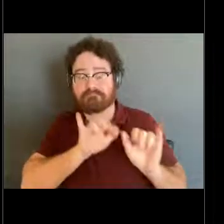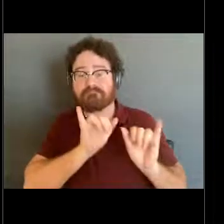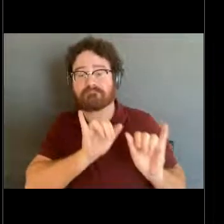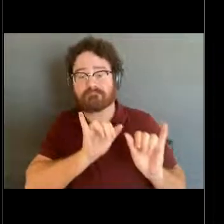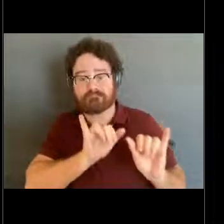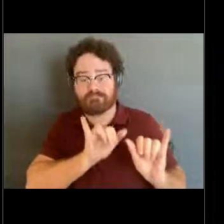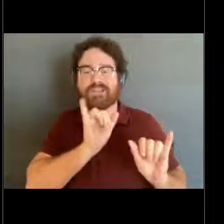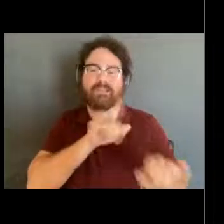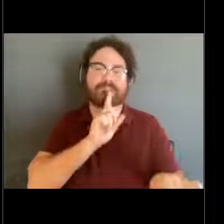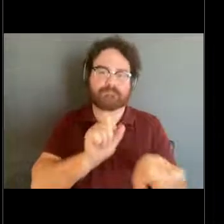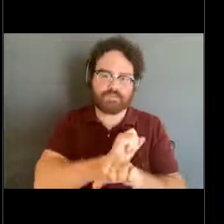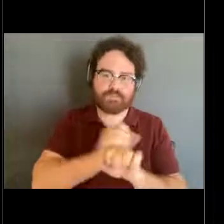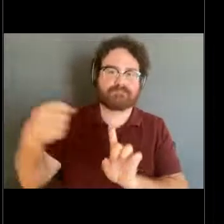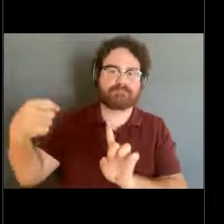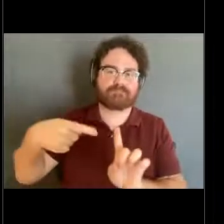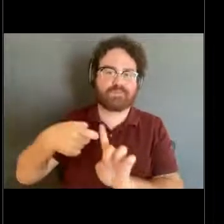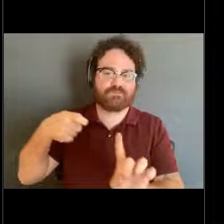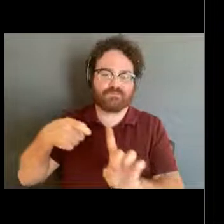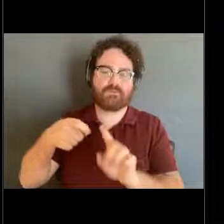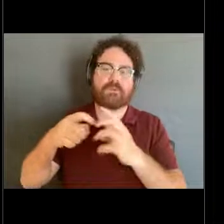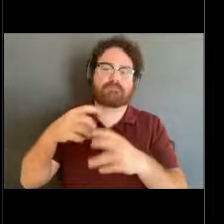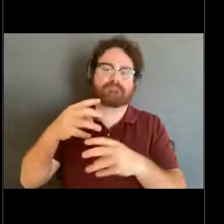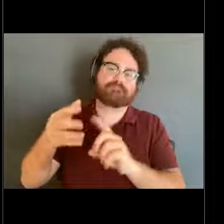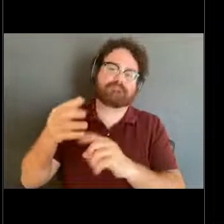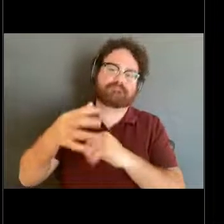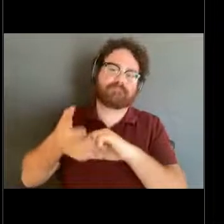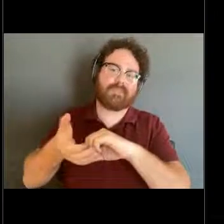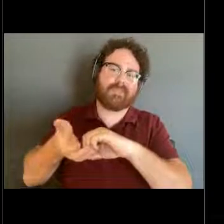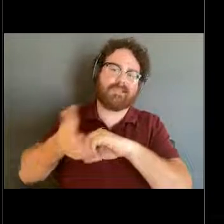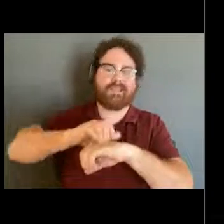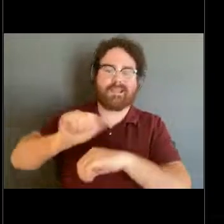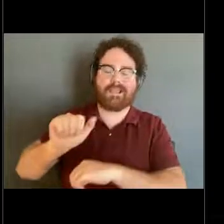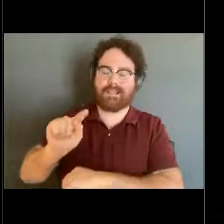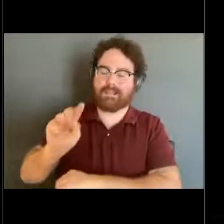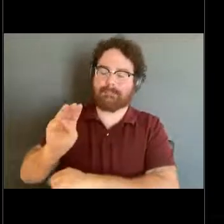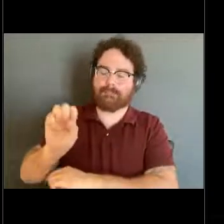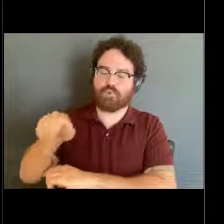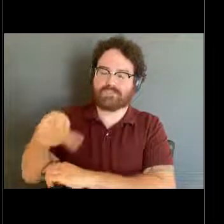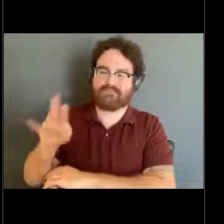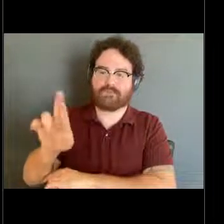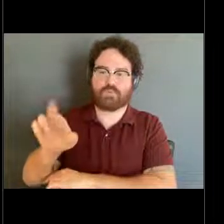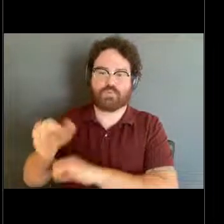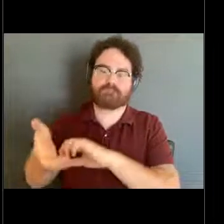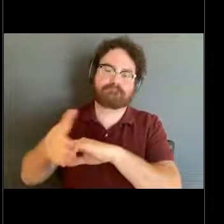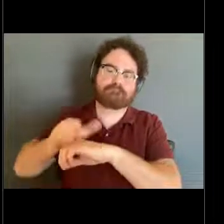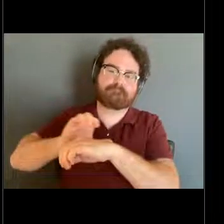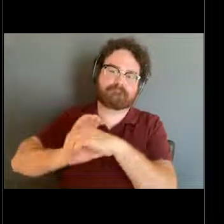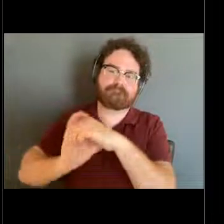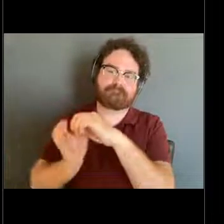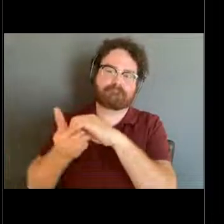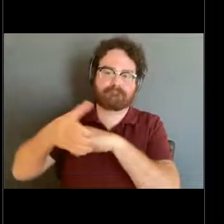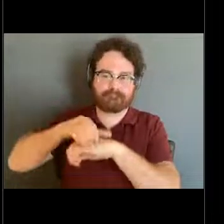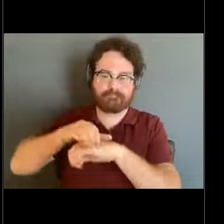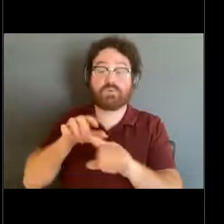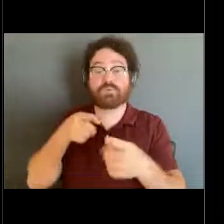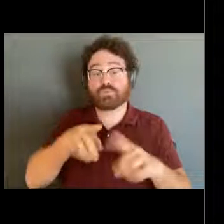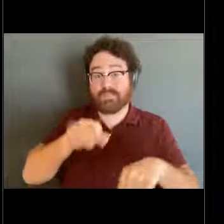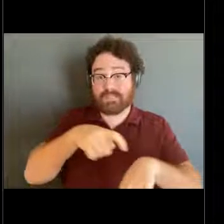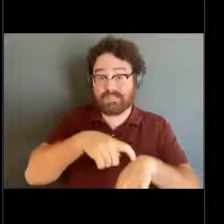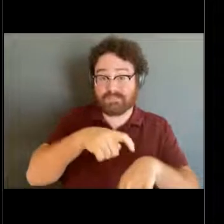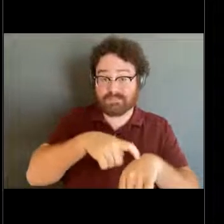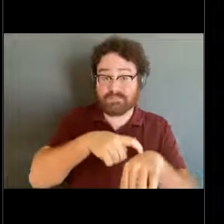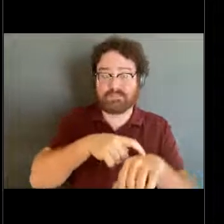something that was a result of a problem here or there in these difficult measurements. And it was during this time that the redundancies in